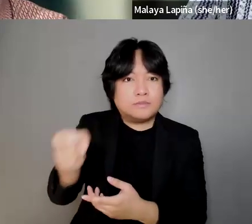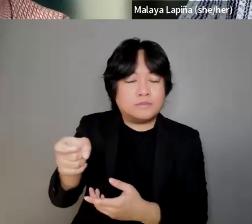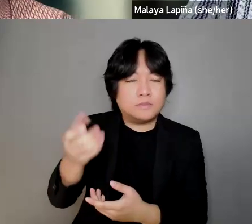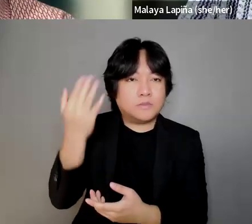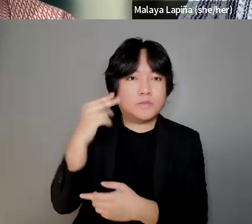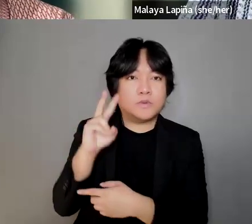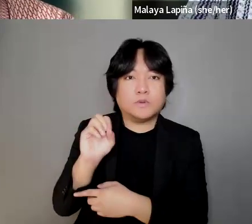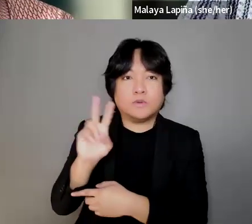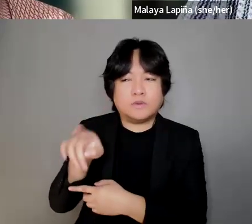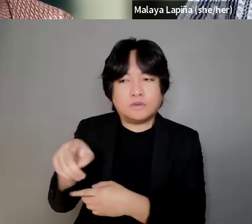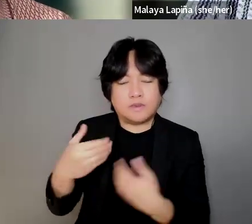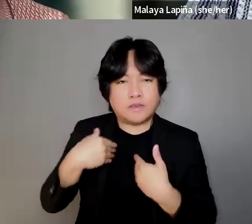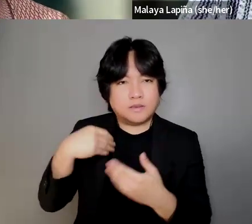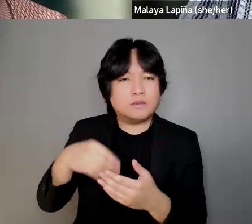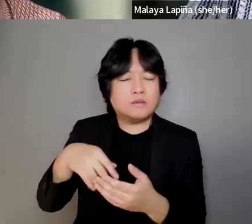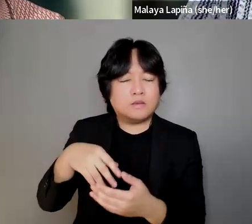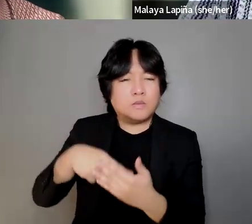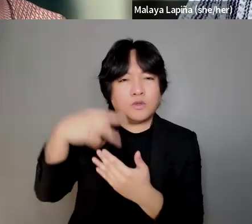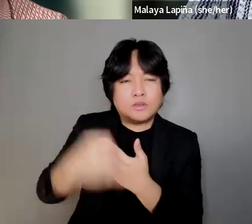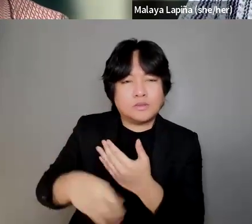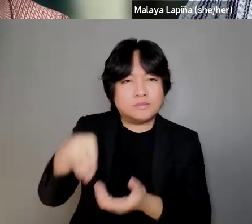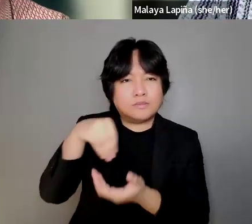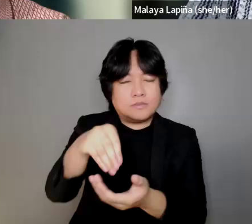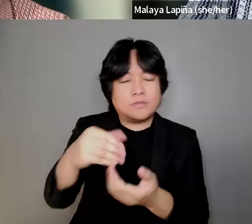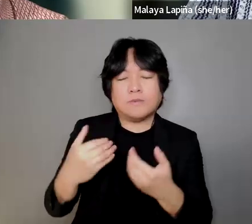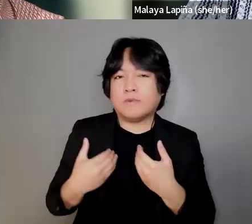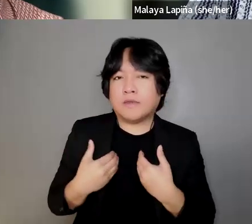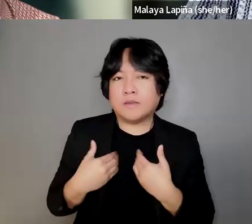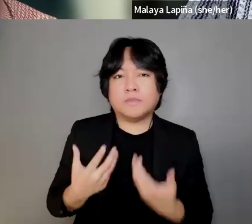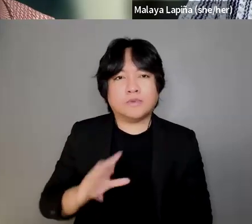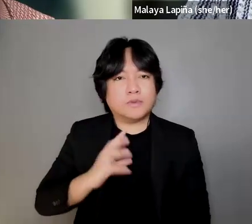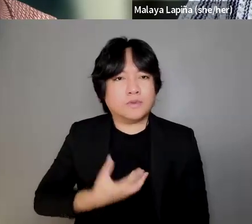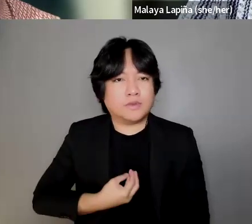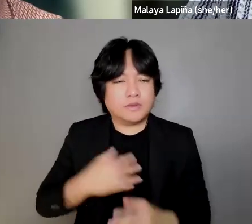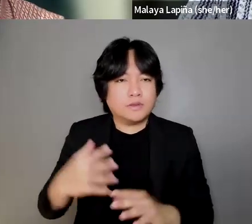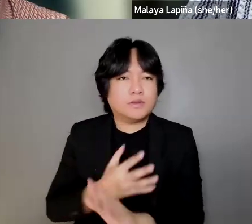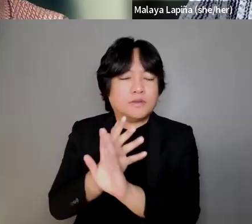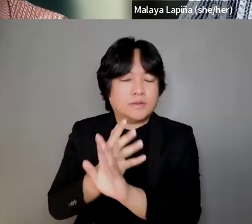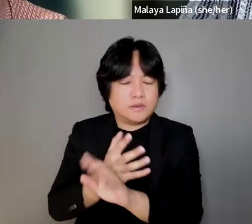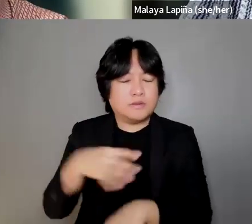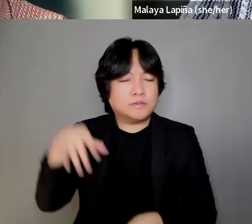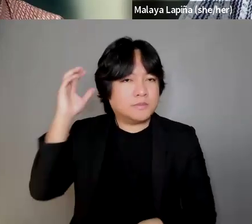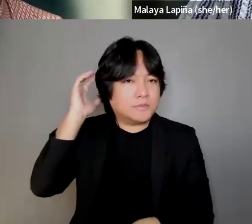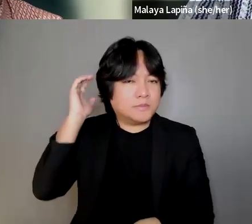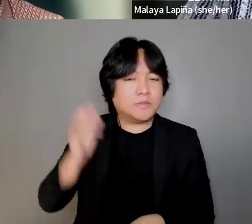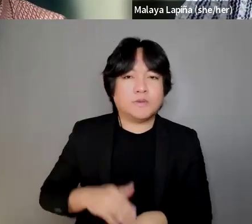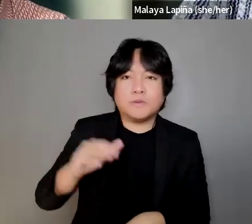project Transitioning Bodies, Transitioning Narratives, and Experiences of Trans Pinays in Davao City, Mindanao. Welcome,